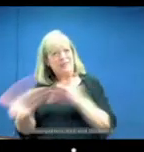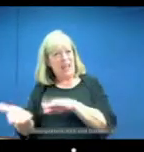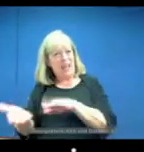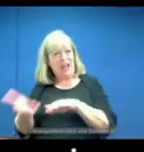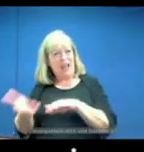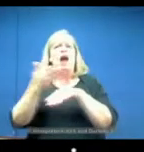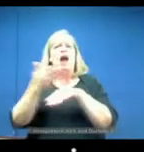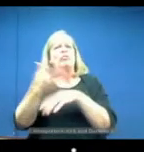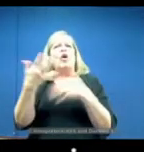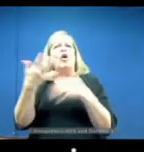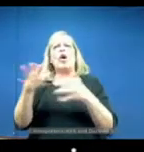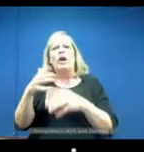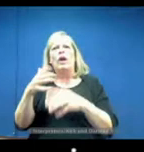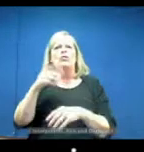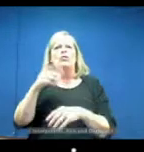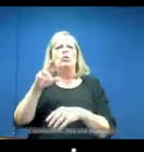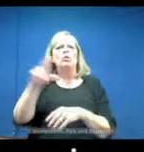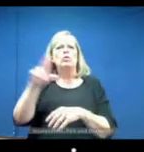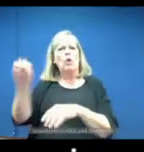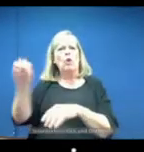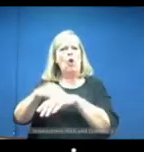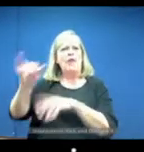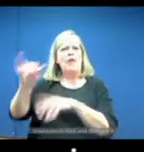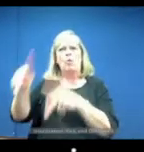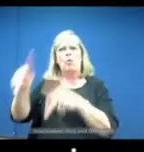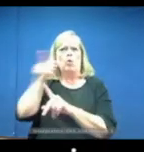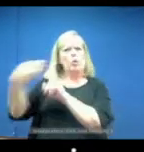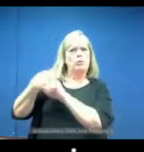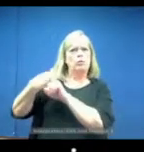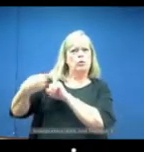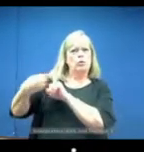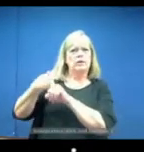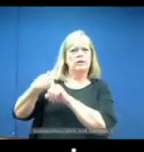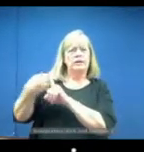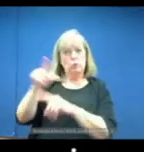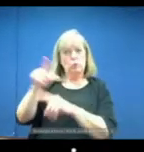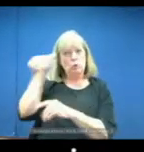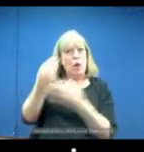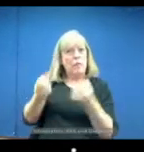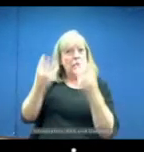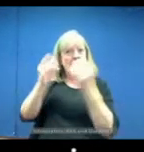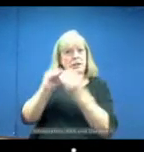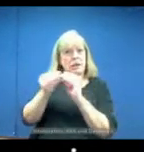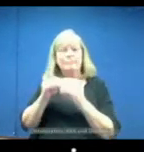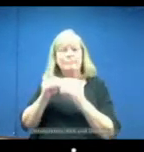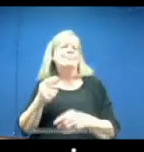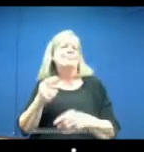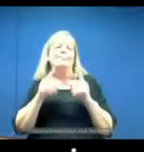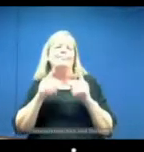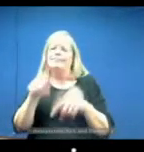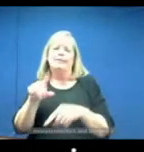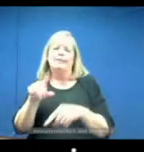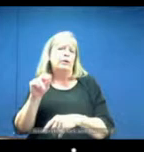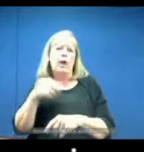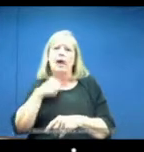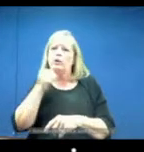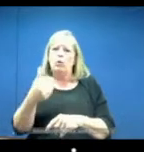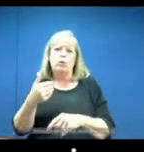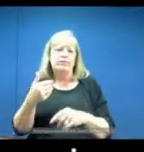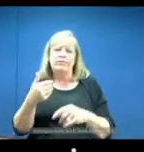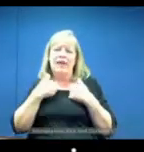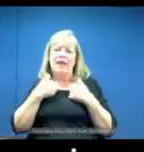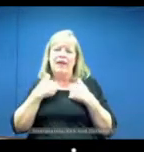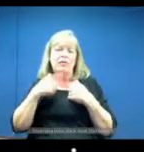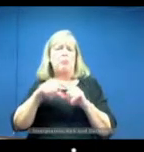order put on the person that is injuring them? No, I don't, but I know that there are going to be those statistics